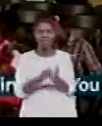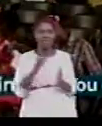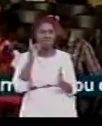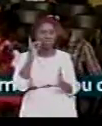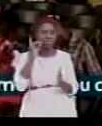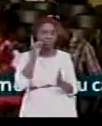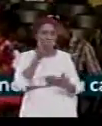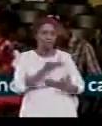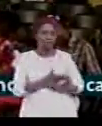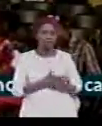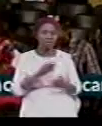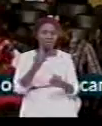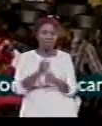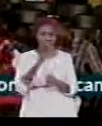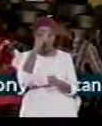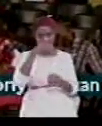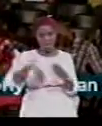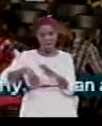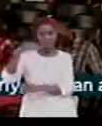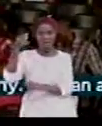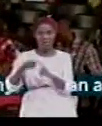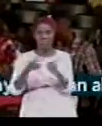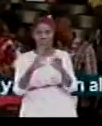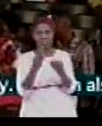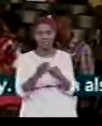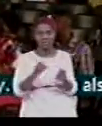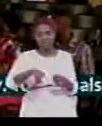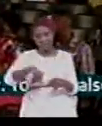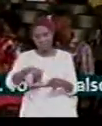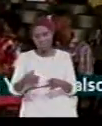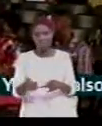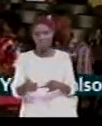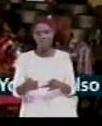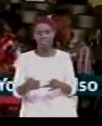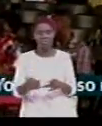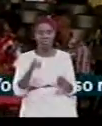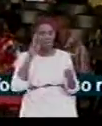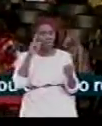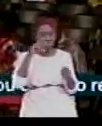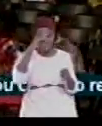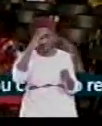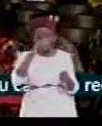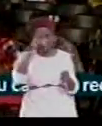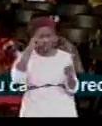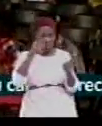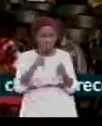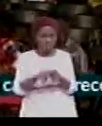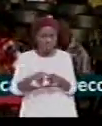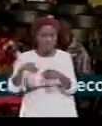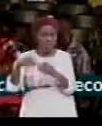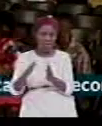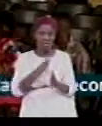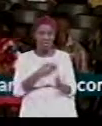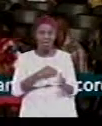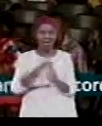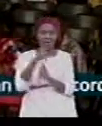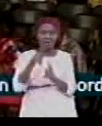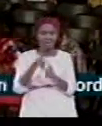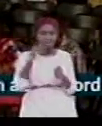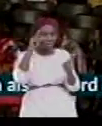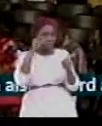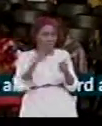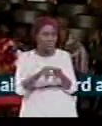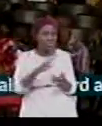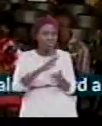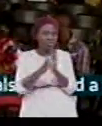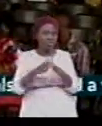frustration. And guess what? The elder brother, who also got tired, took him to the venue of the program where